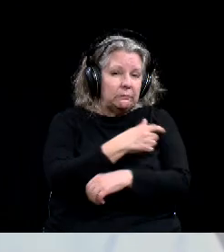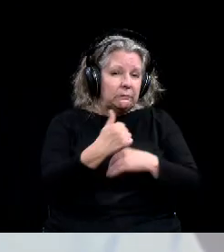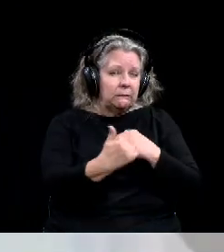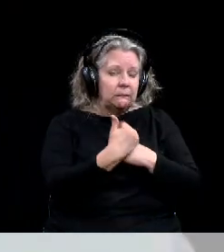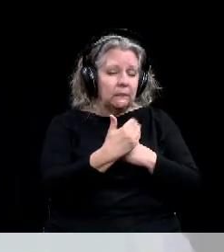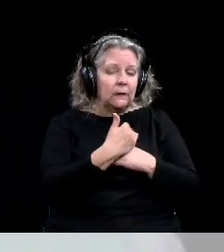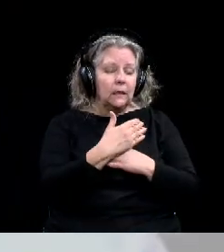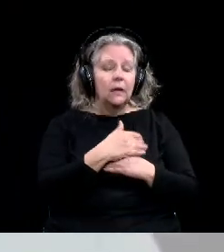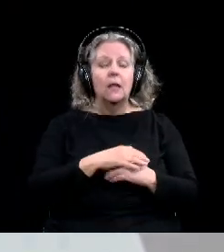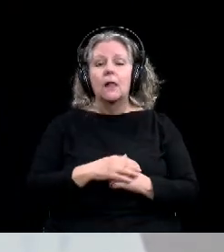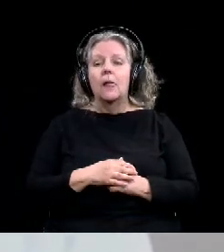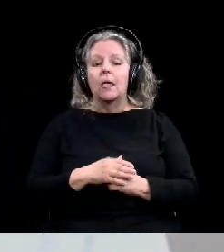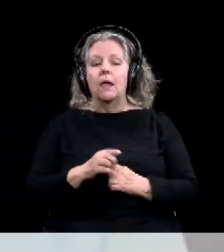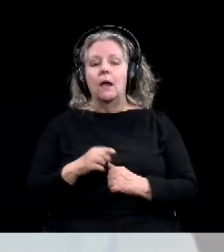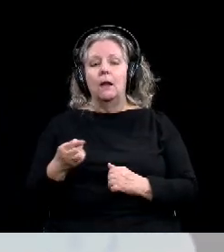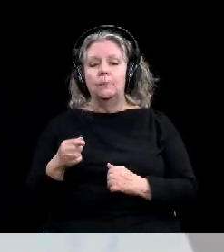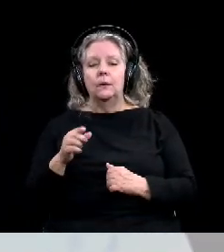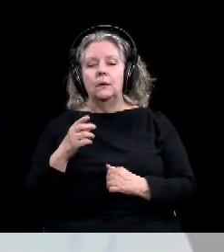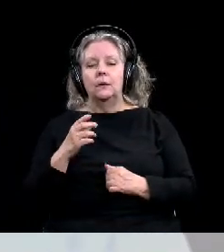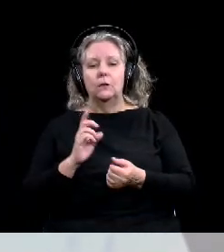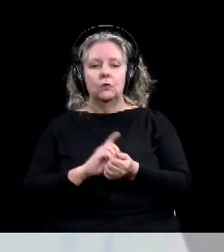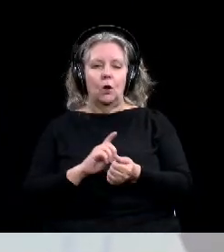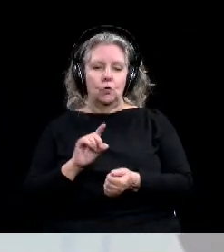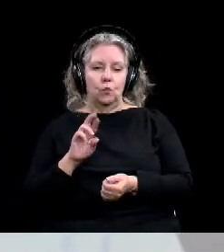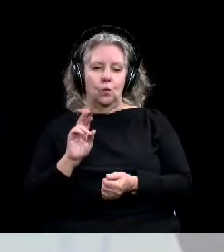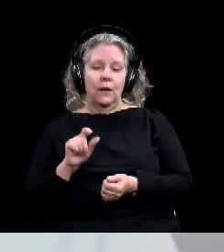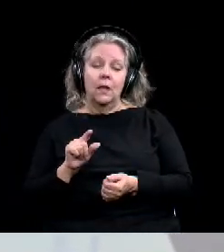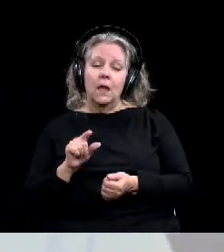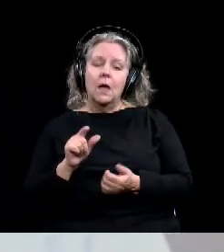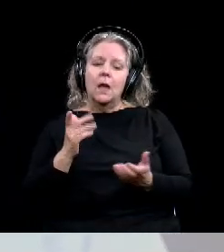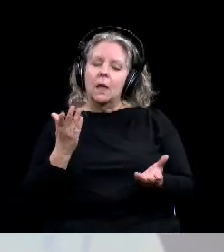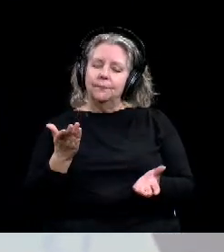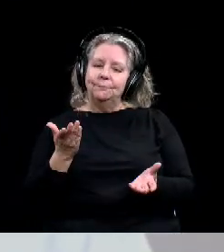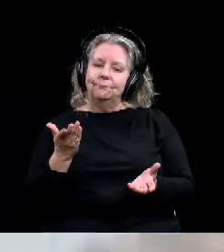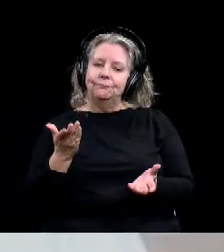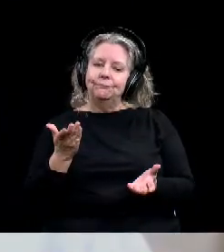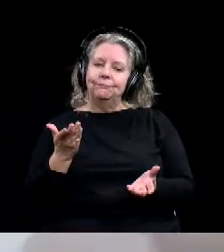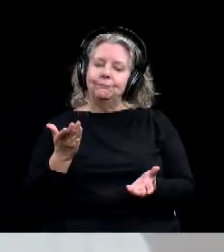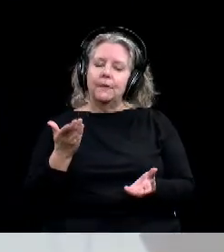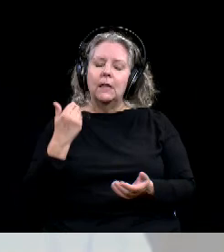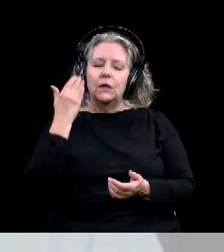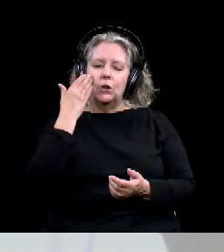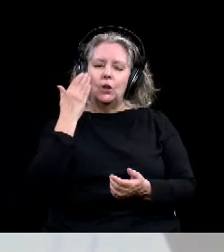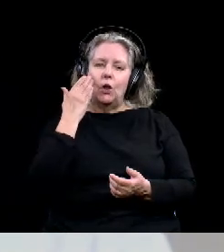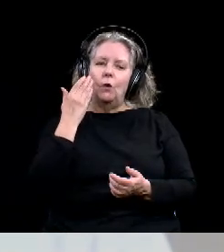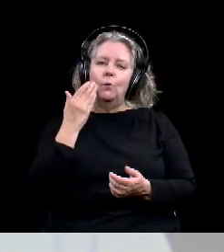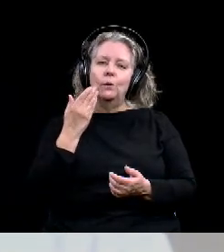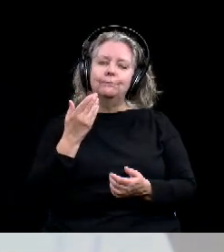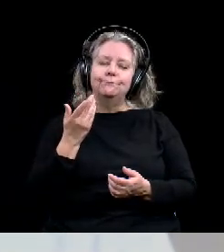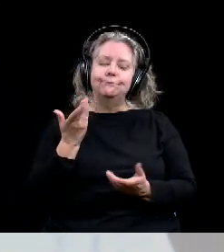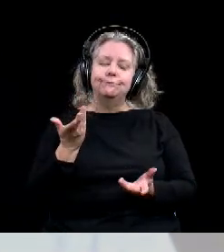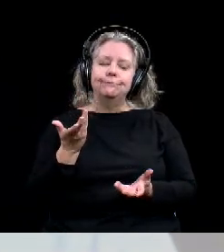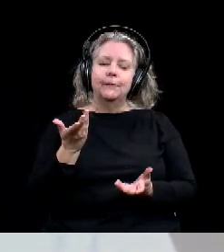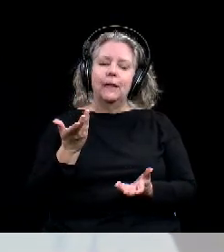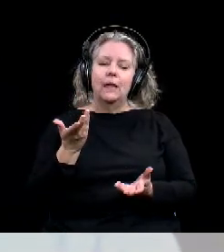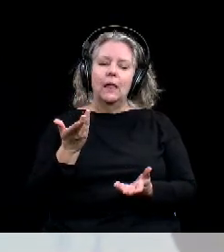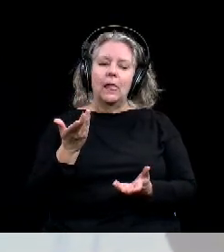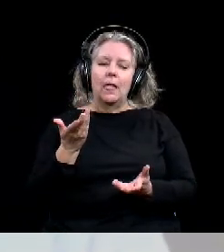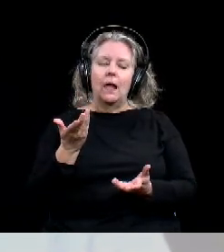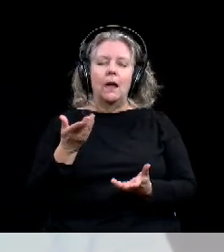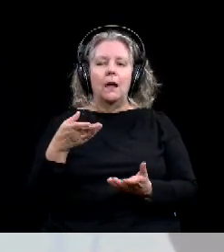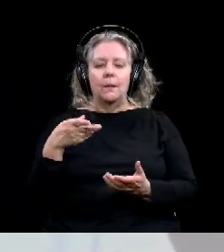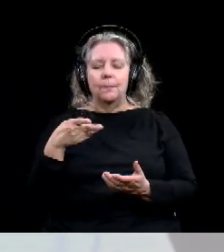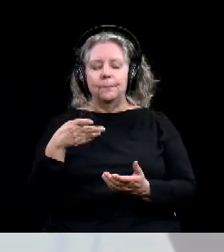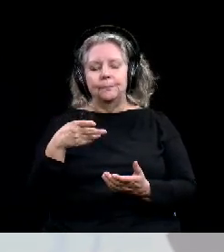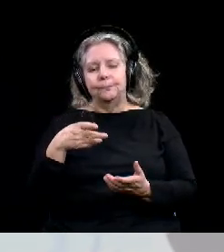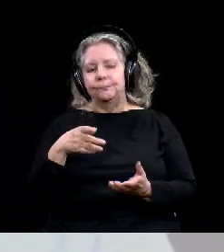the longer a pandemic exists without a prophylactic or preventative strategy, the more